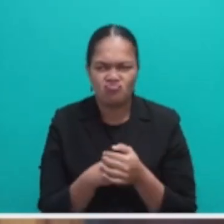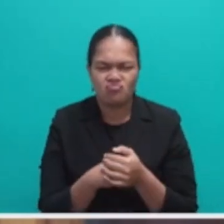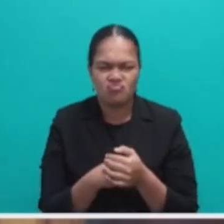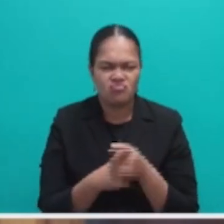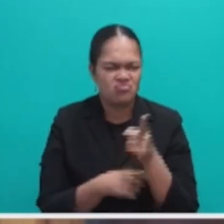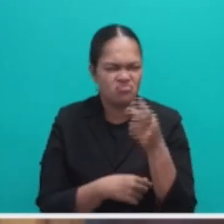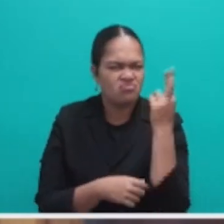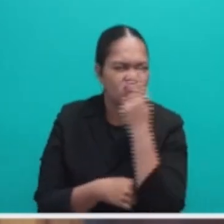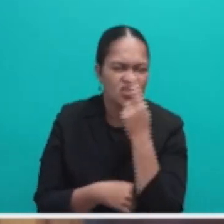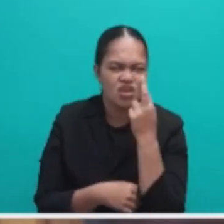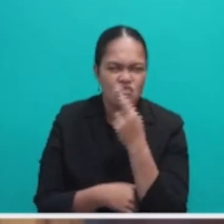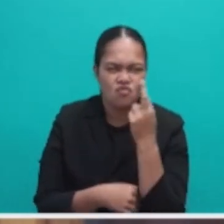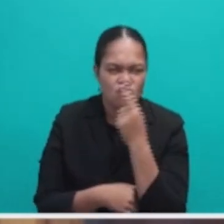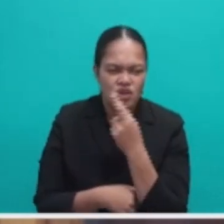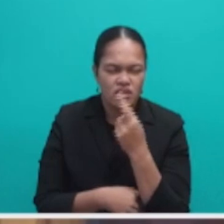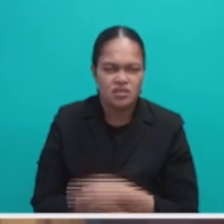disharmony.